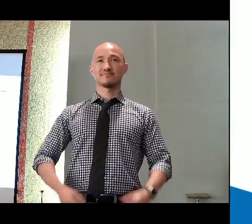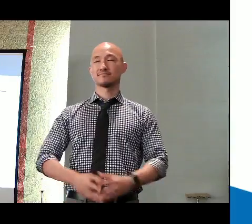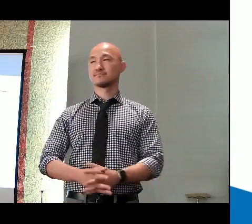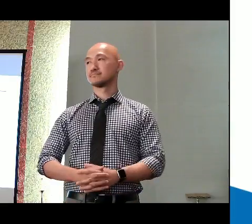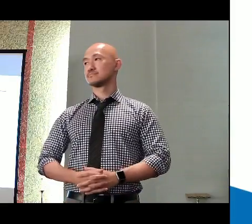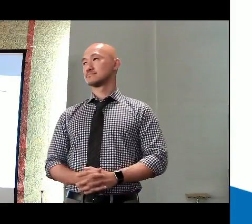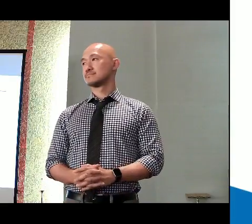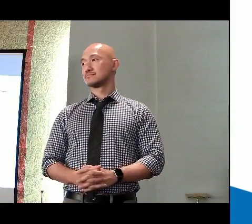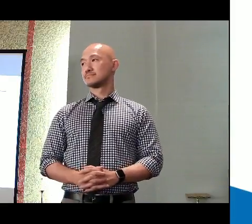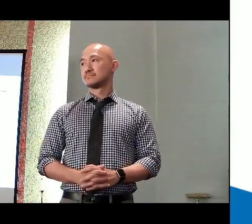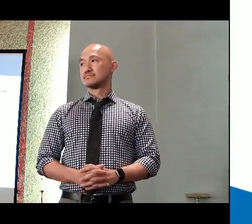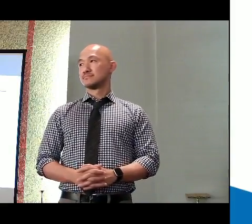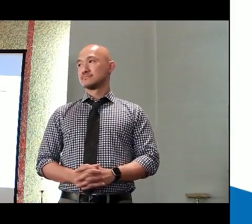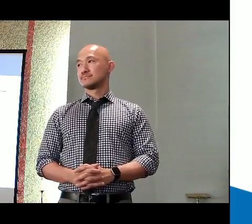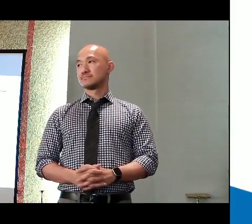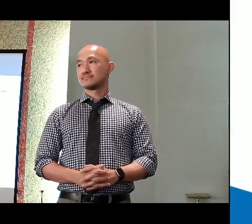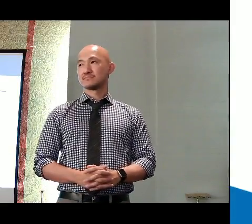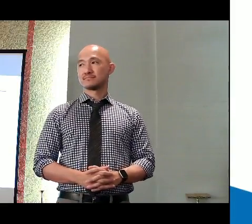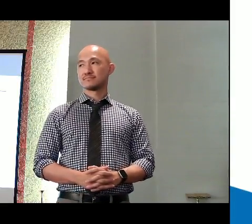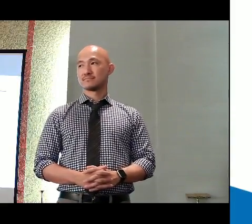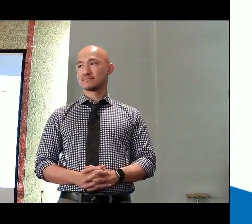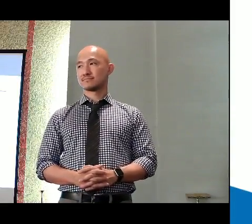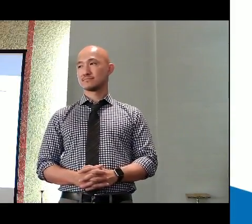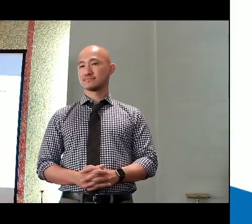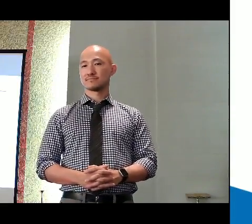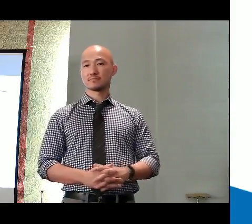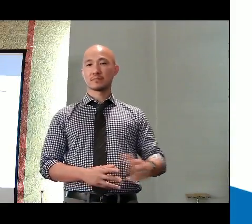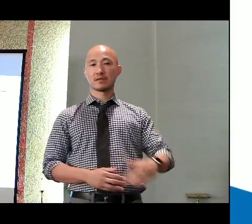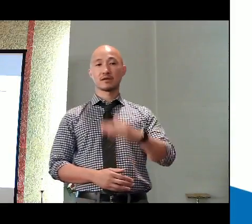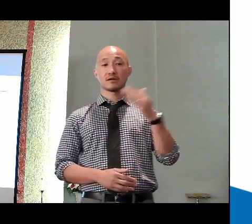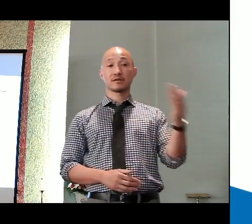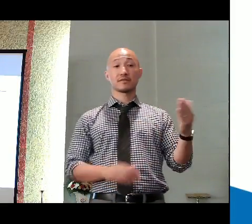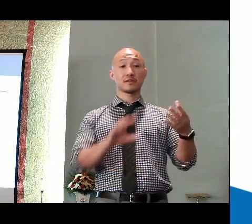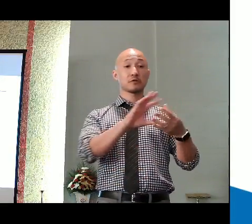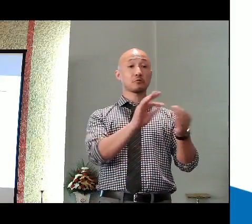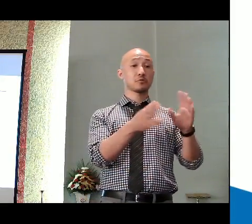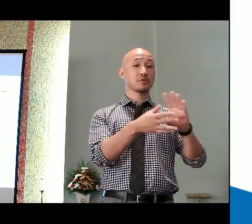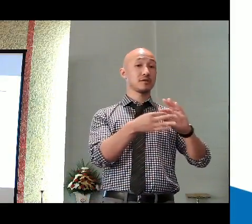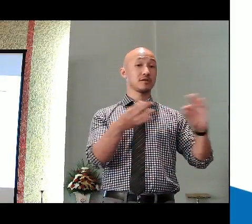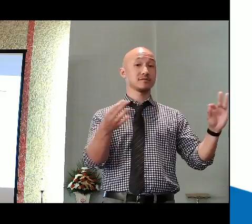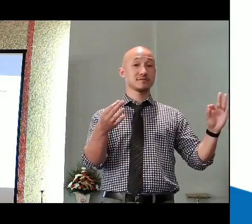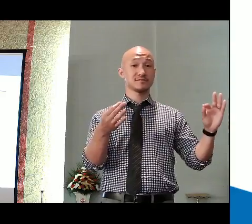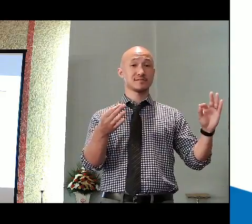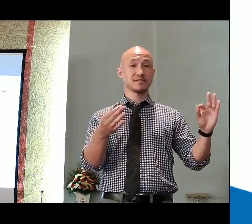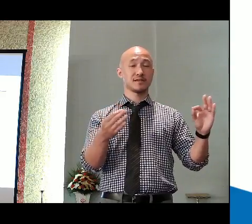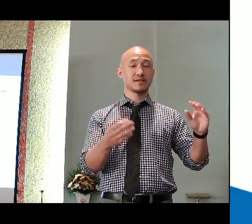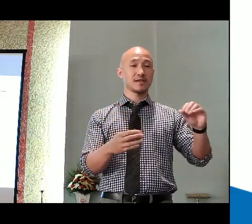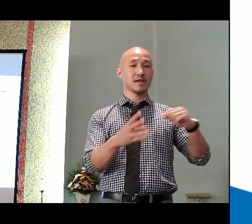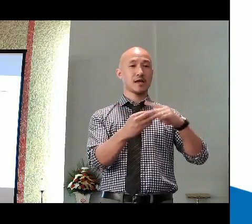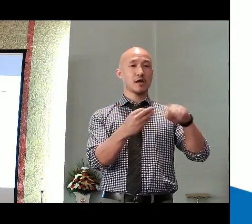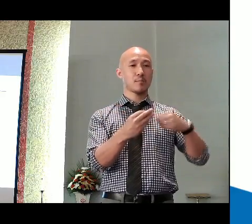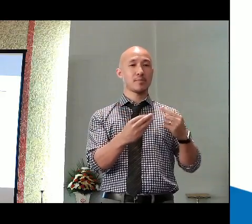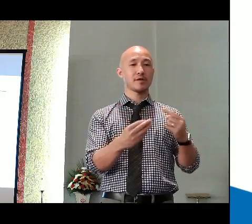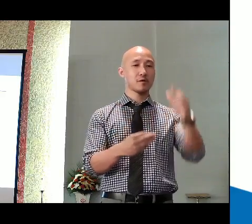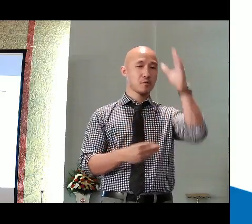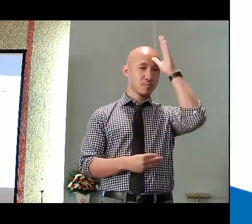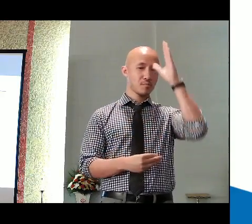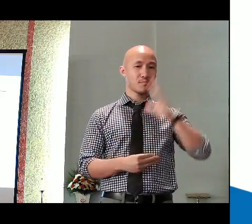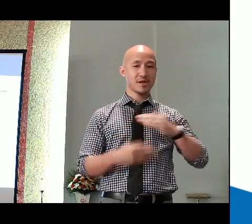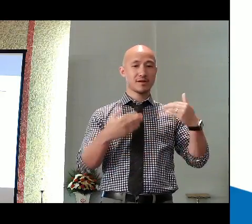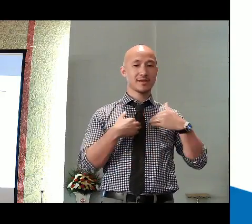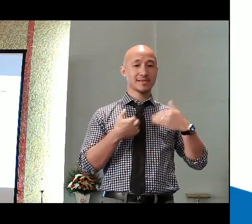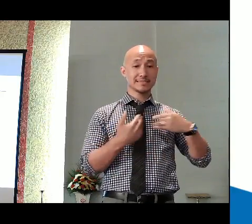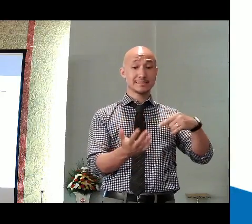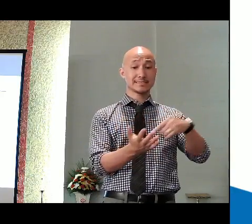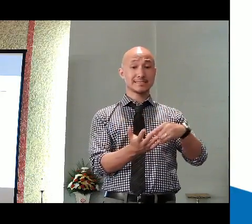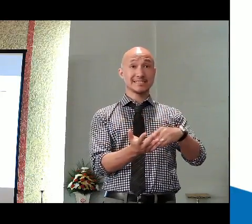Here was this guy who owed him some money. And he strangled the guy because he owed him a few bucks. And then meanwhile, he owed the king thousands and